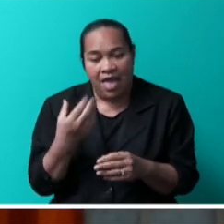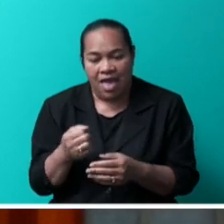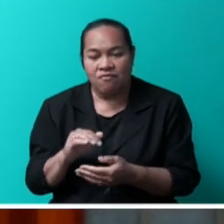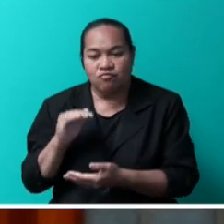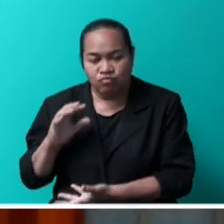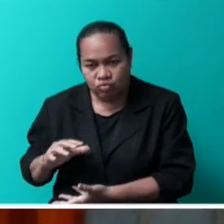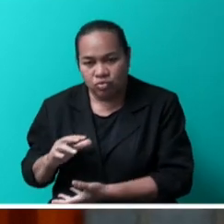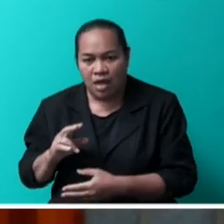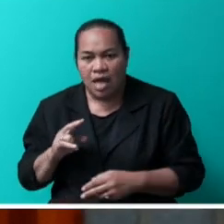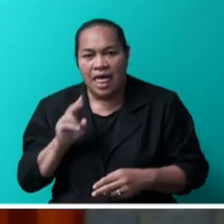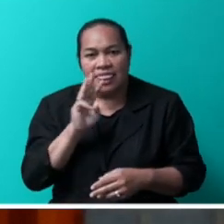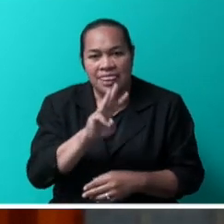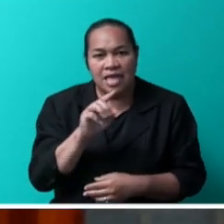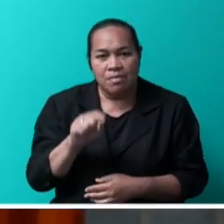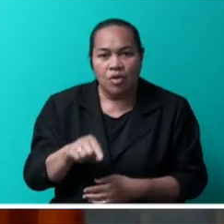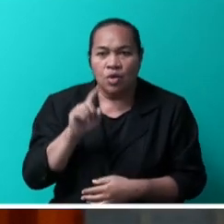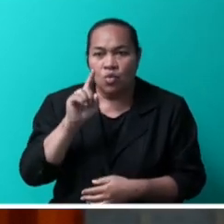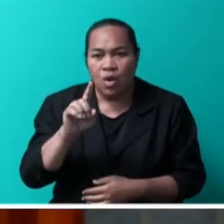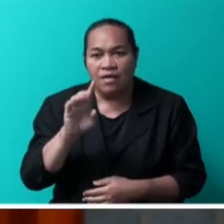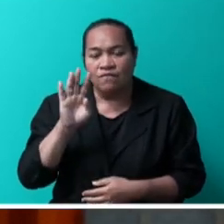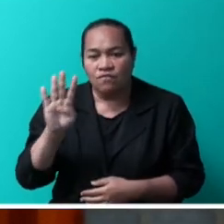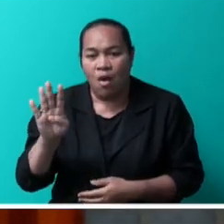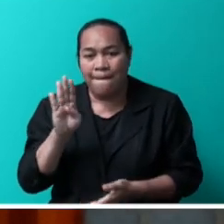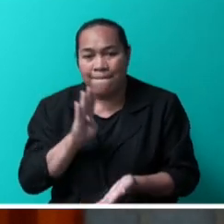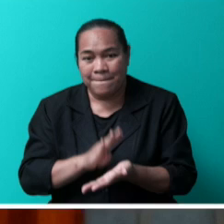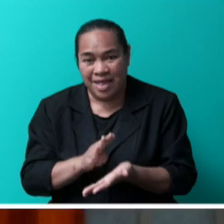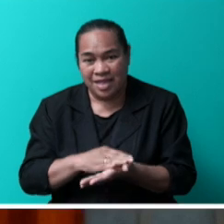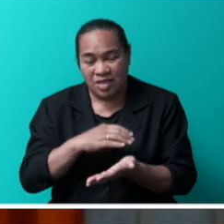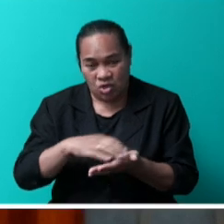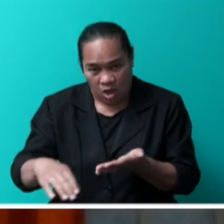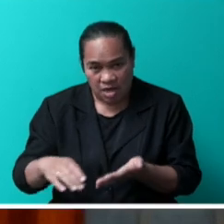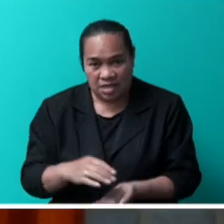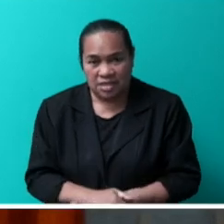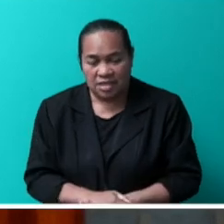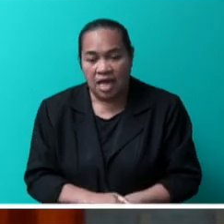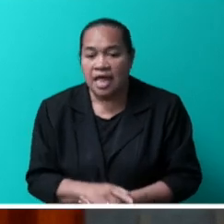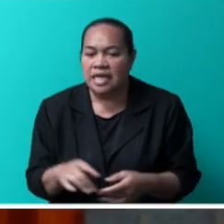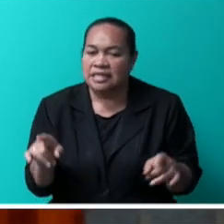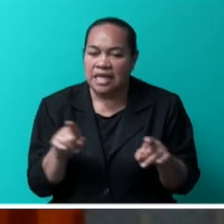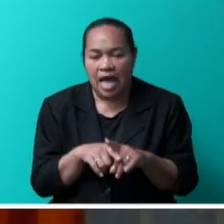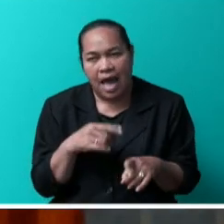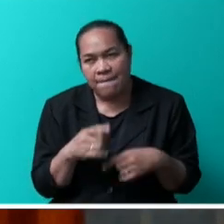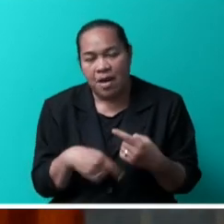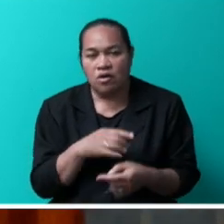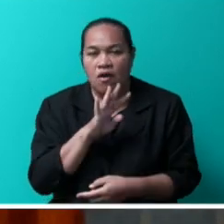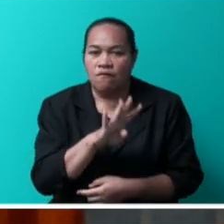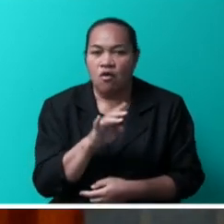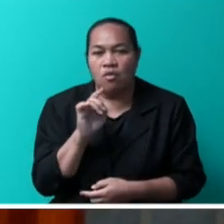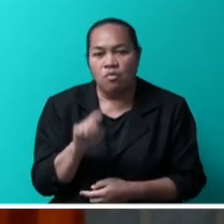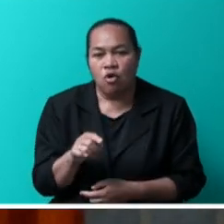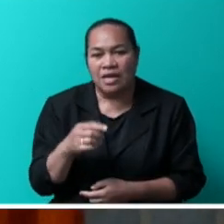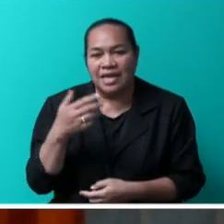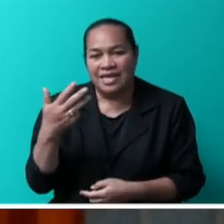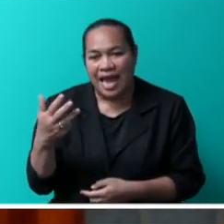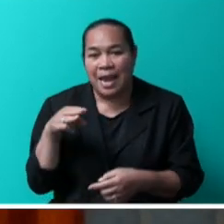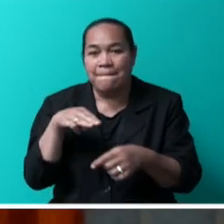Fiji dollar 3.41 billion in foreign reserves, and that is equivalent to around 4.9 months